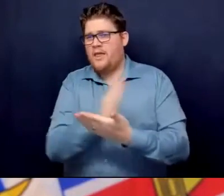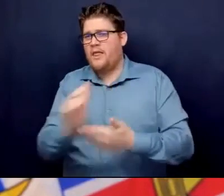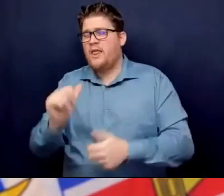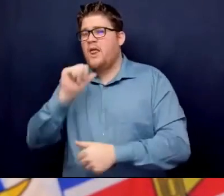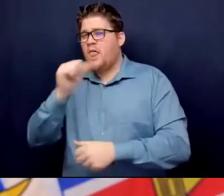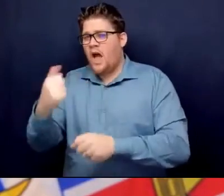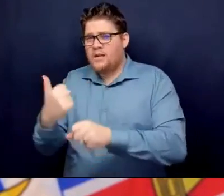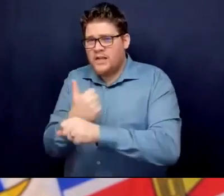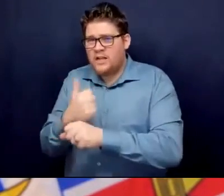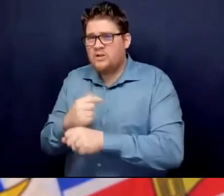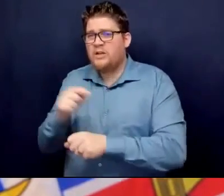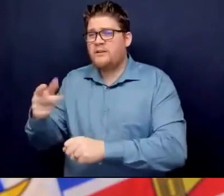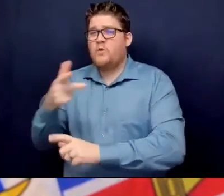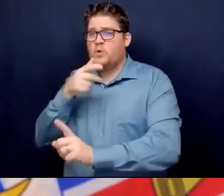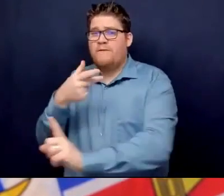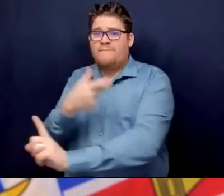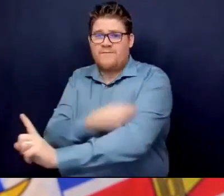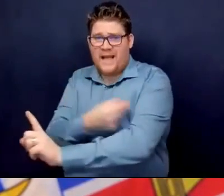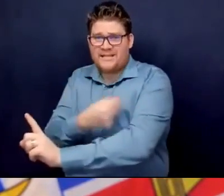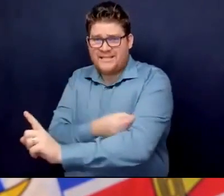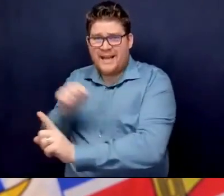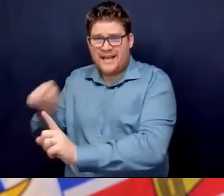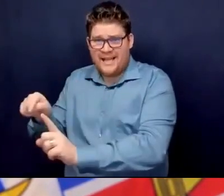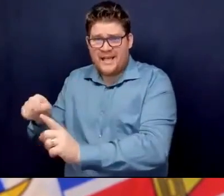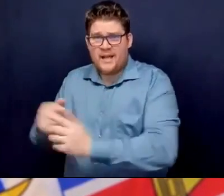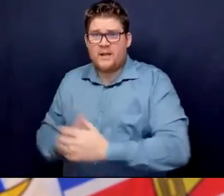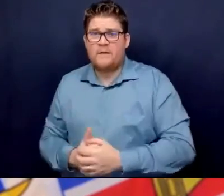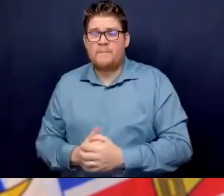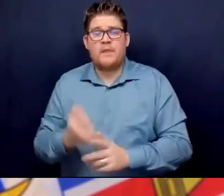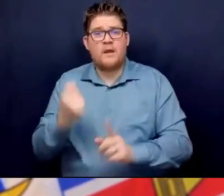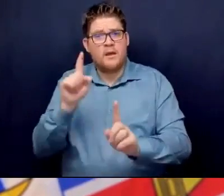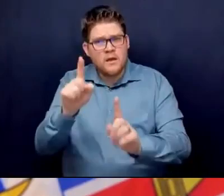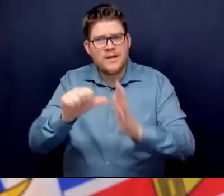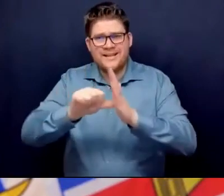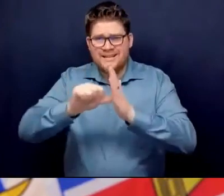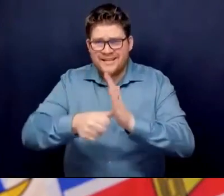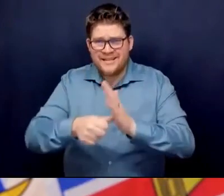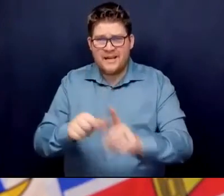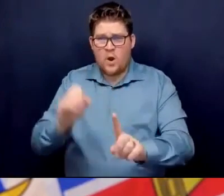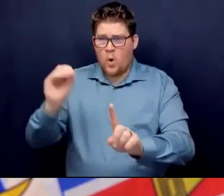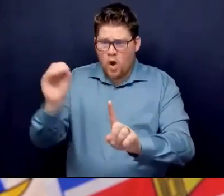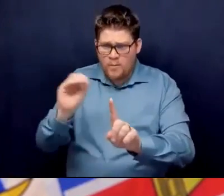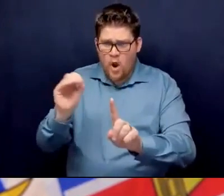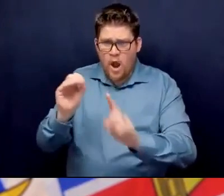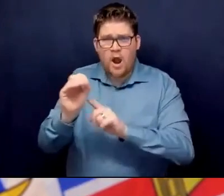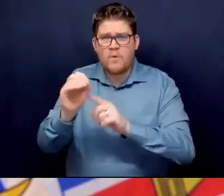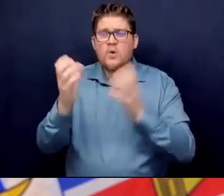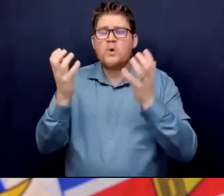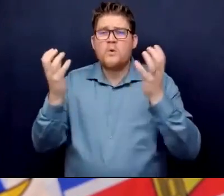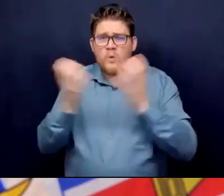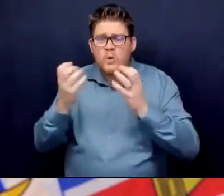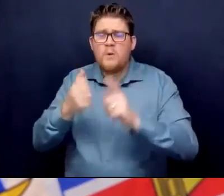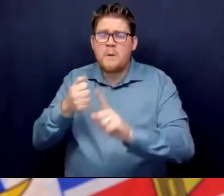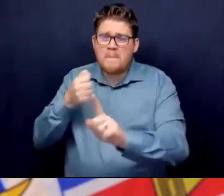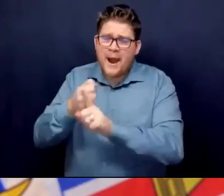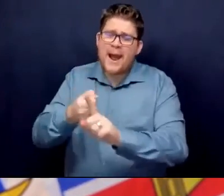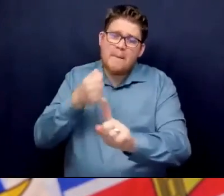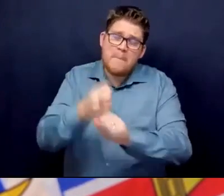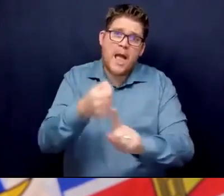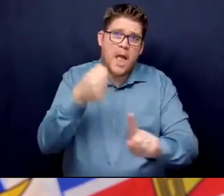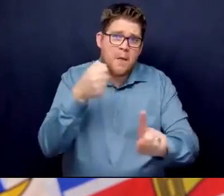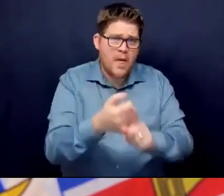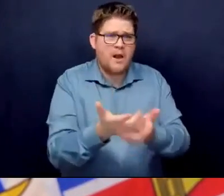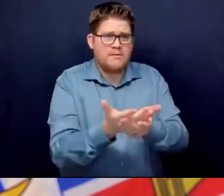vaccinated, Omicron can and is still causing serious illness in many. We may not end